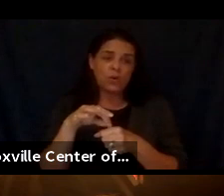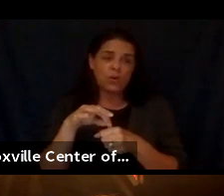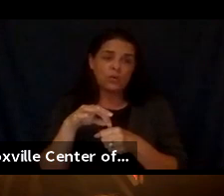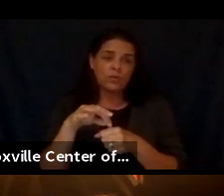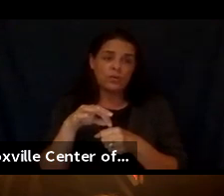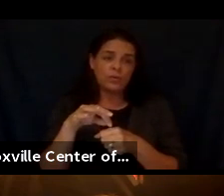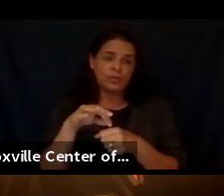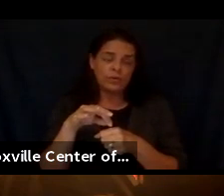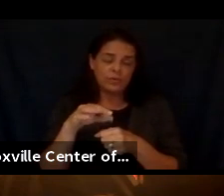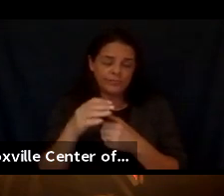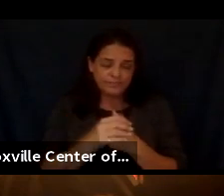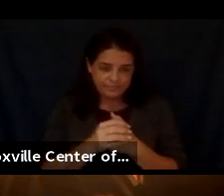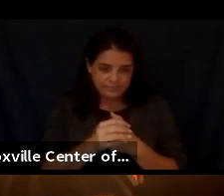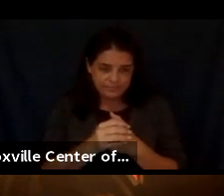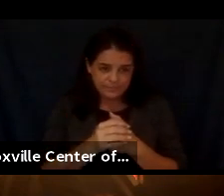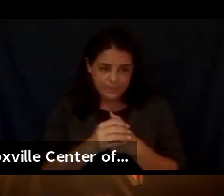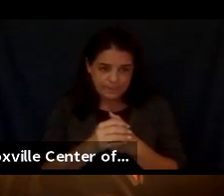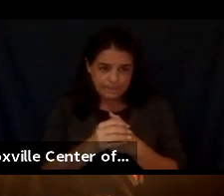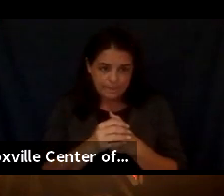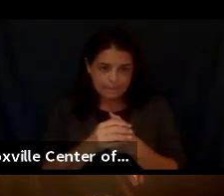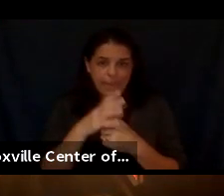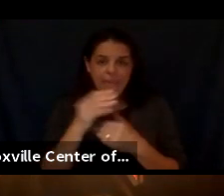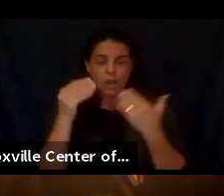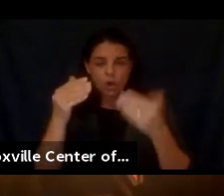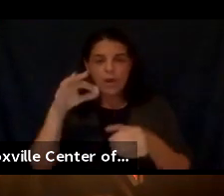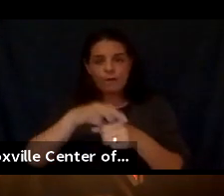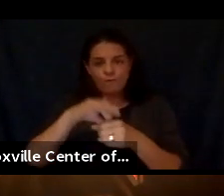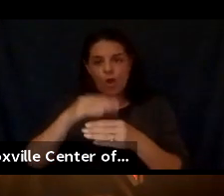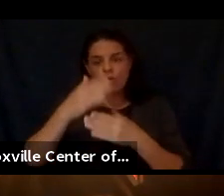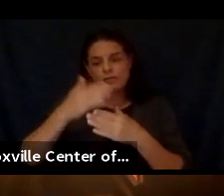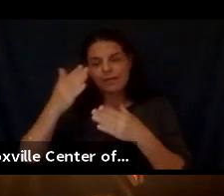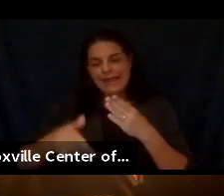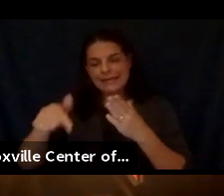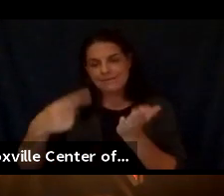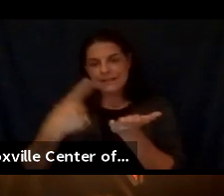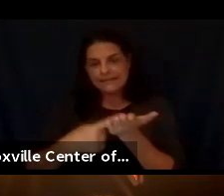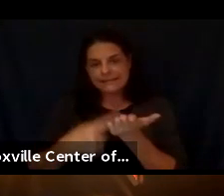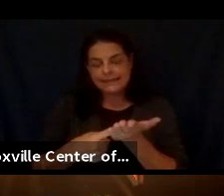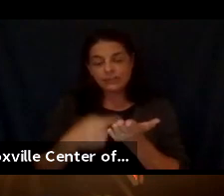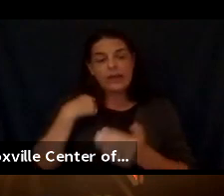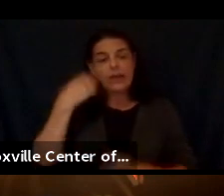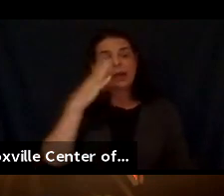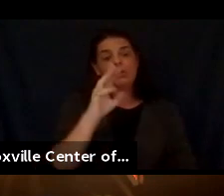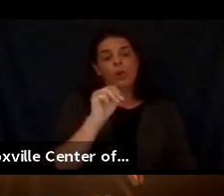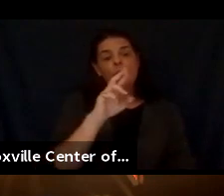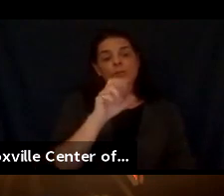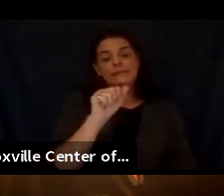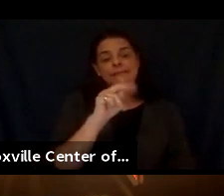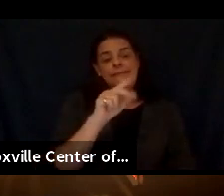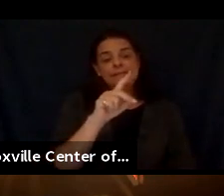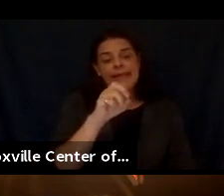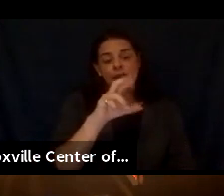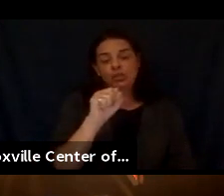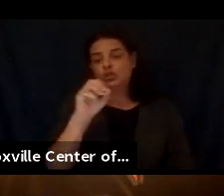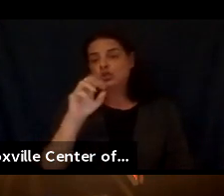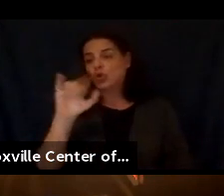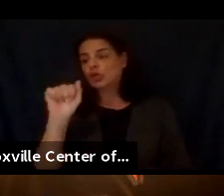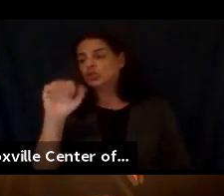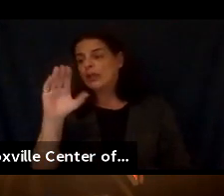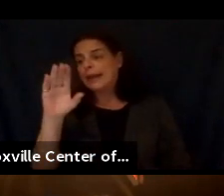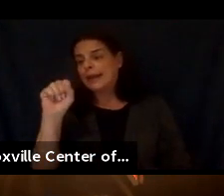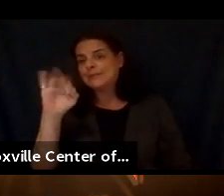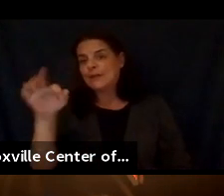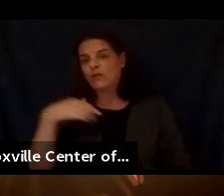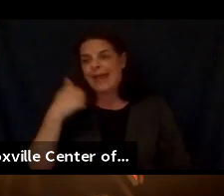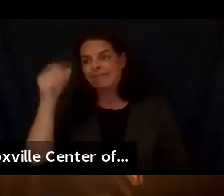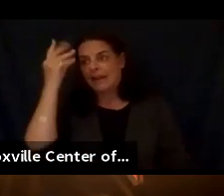we've, at the end of this discussion. And so I don't know, Mr. Sanders, if you have thoughts, or Mayor Jacobs, if you have thoughts about that, but I don't want